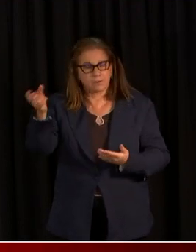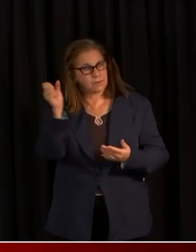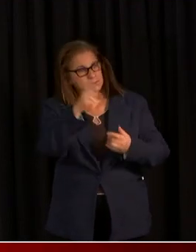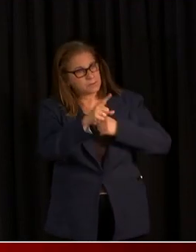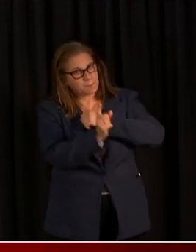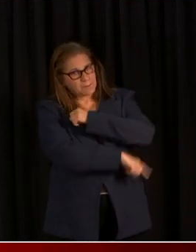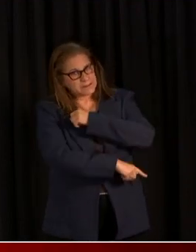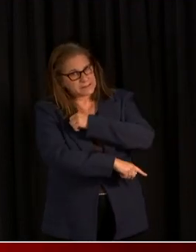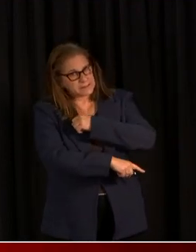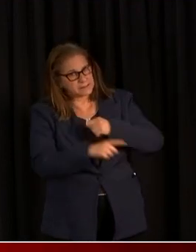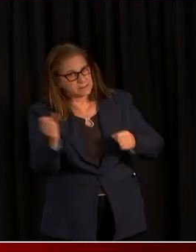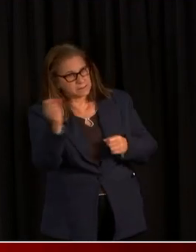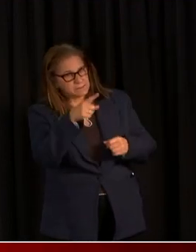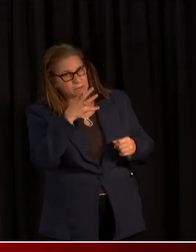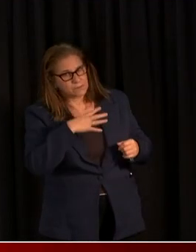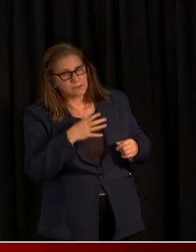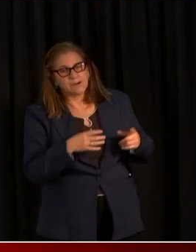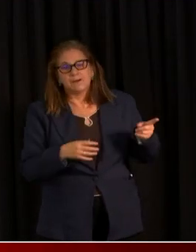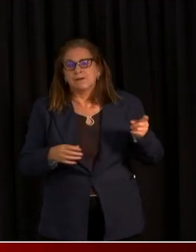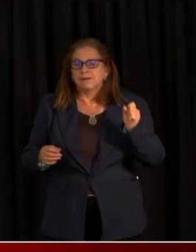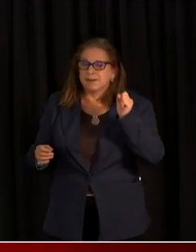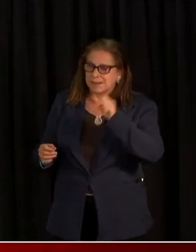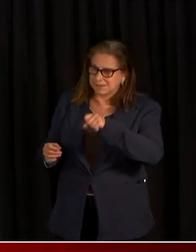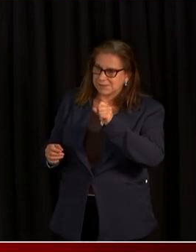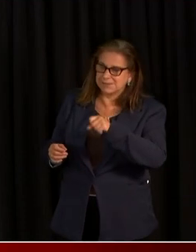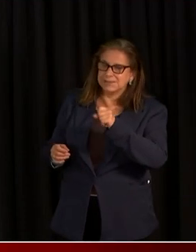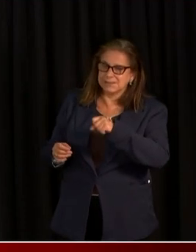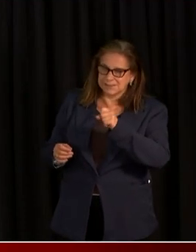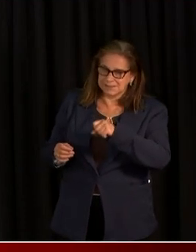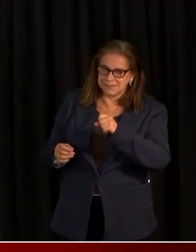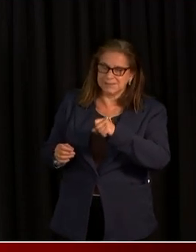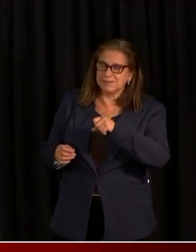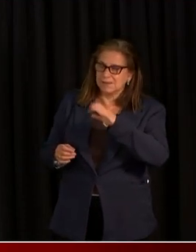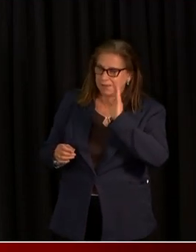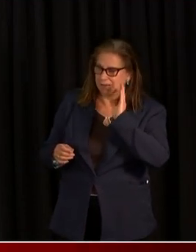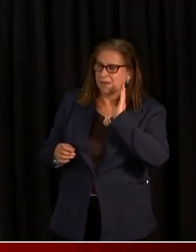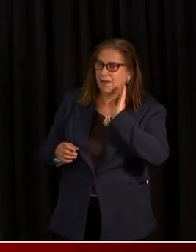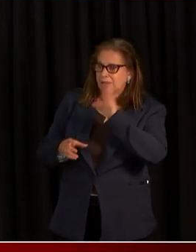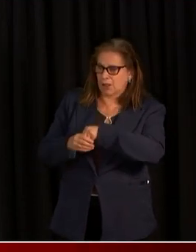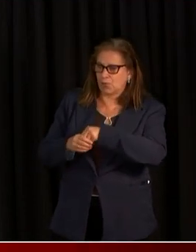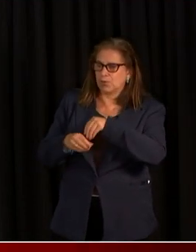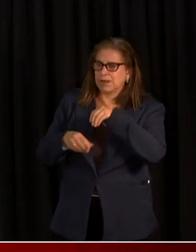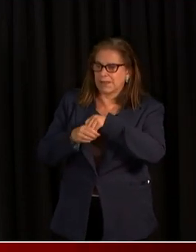be enforcement language in the order, Sam, yes.